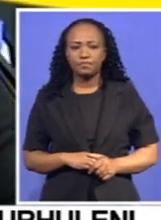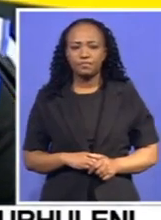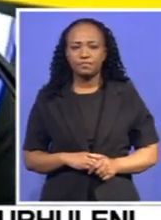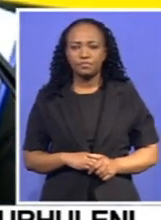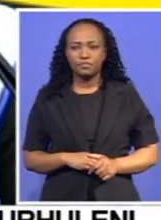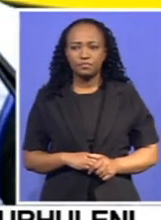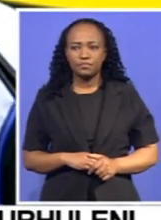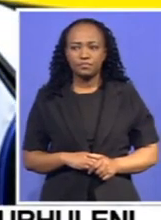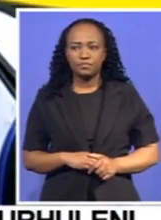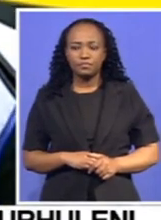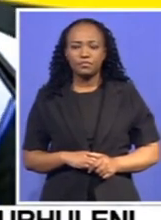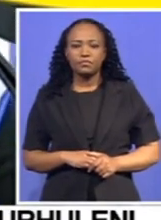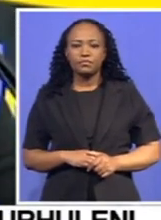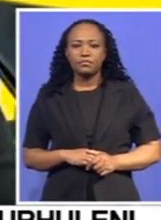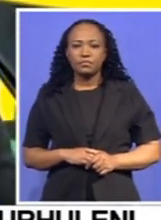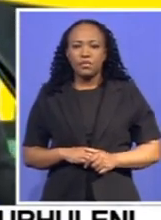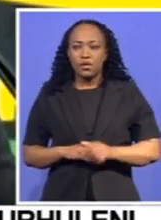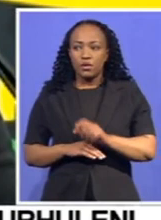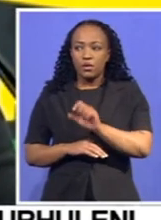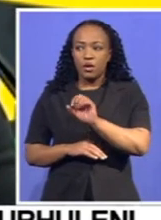From the 334,